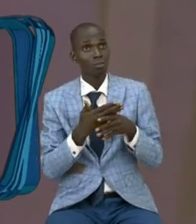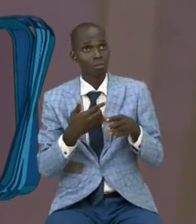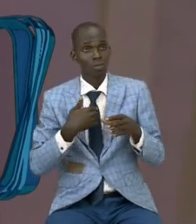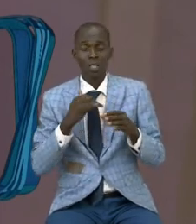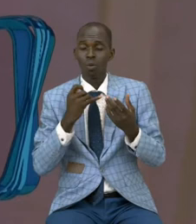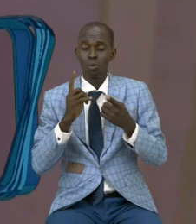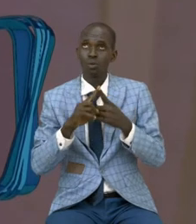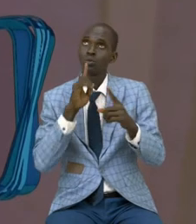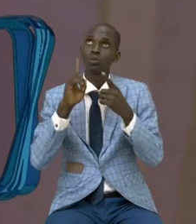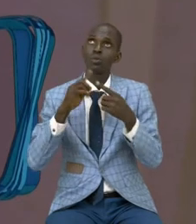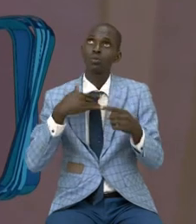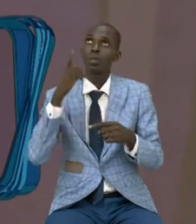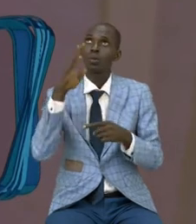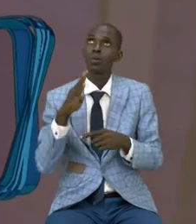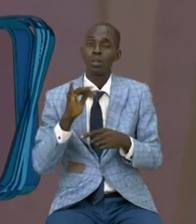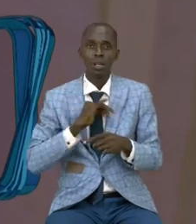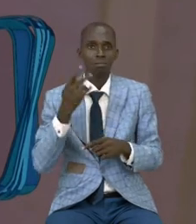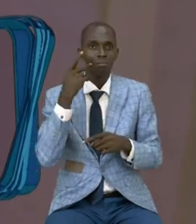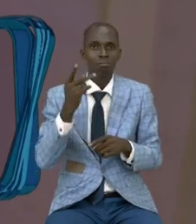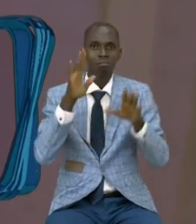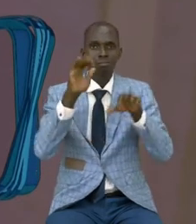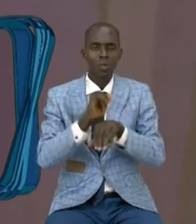Nobody must escape the